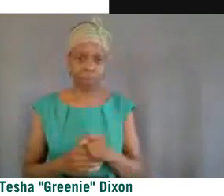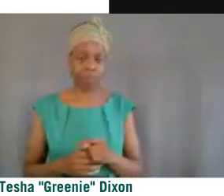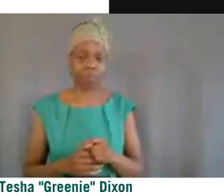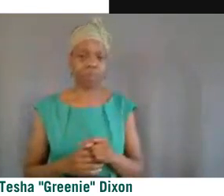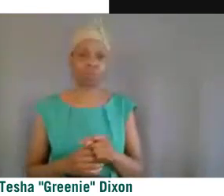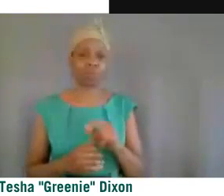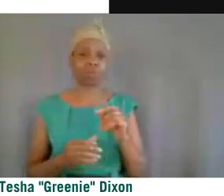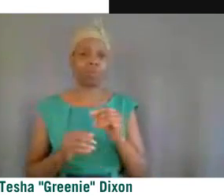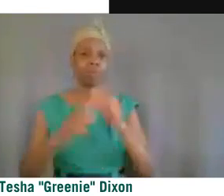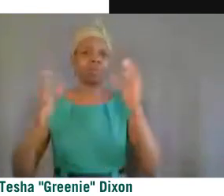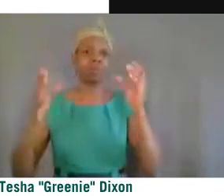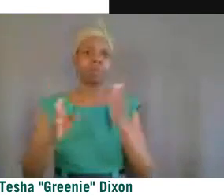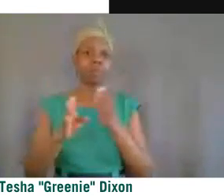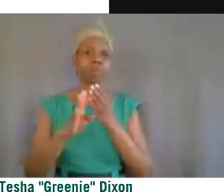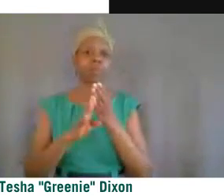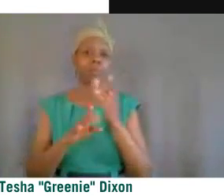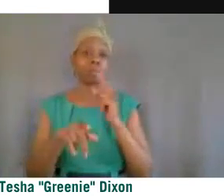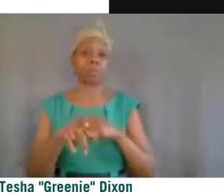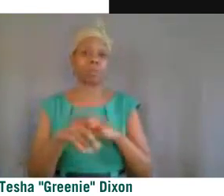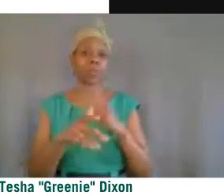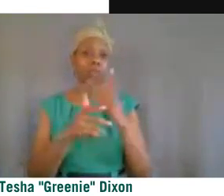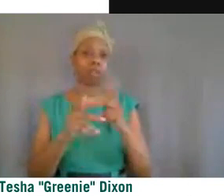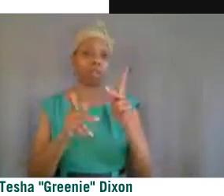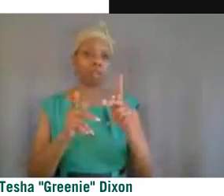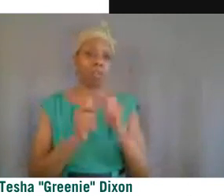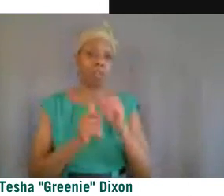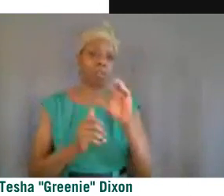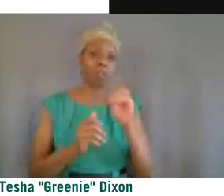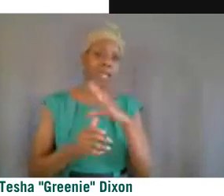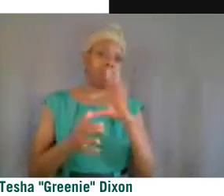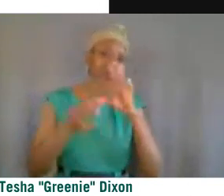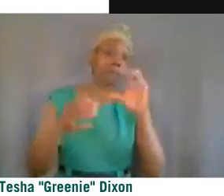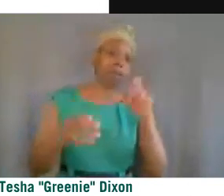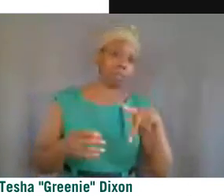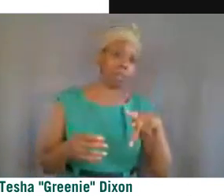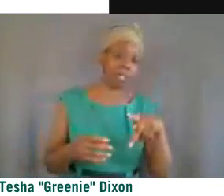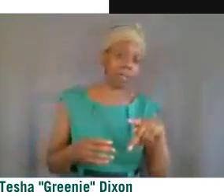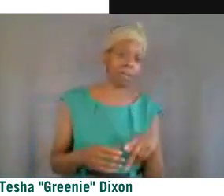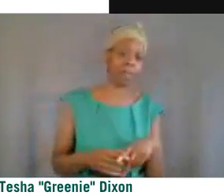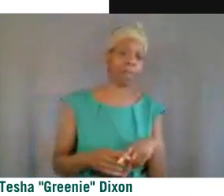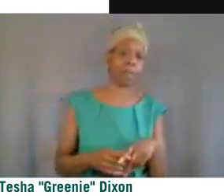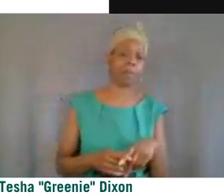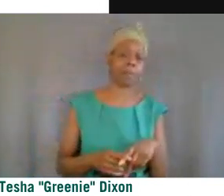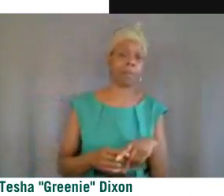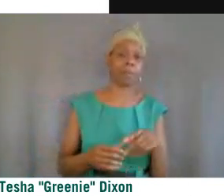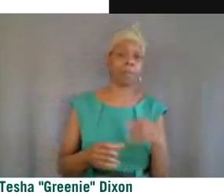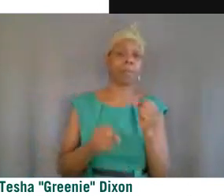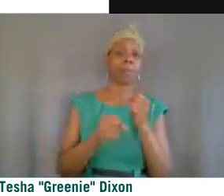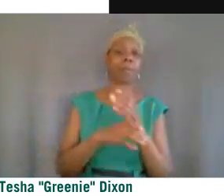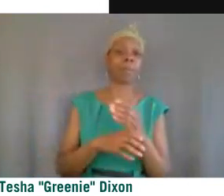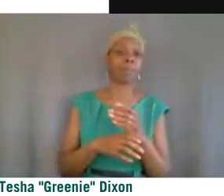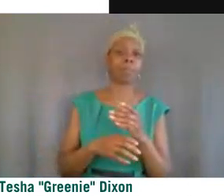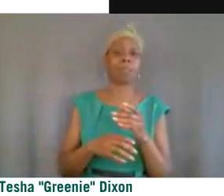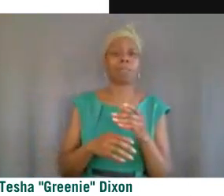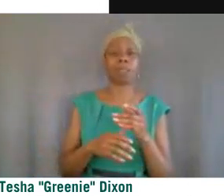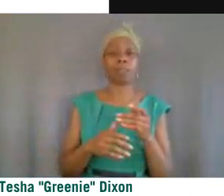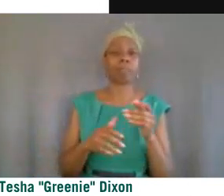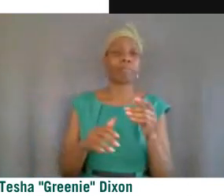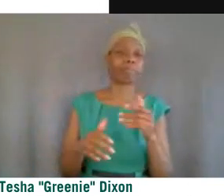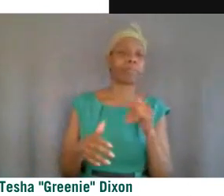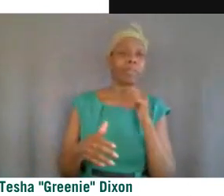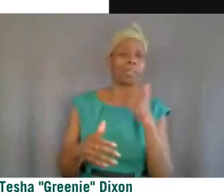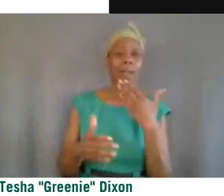The vast majority of the time, both in people with CP and without CP, the causes are fairly benign.